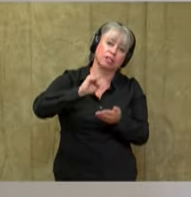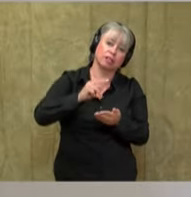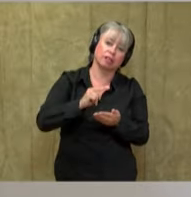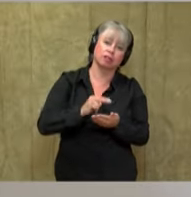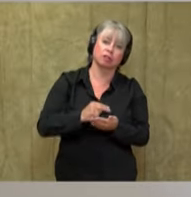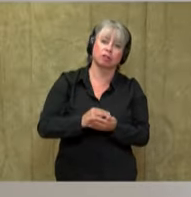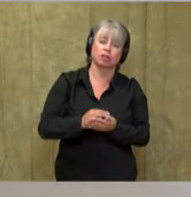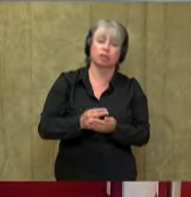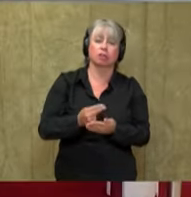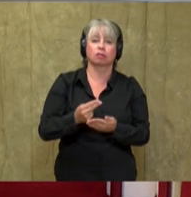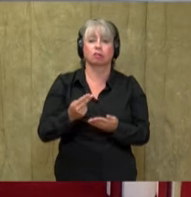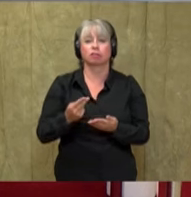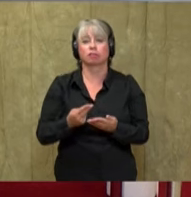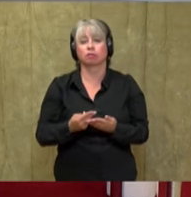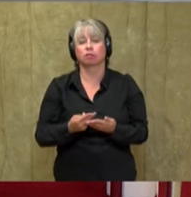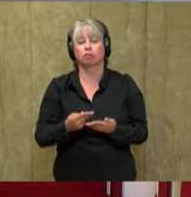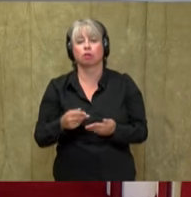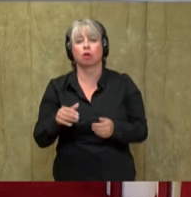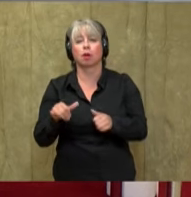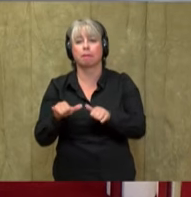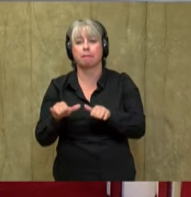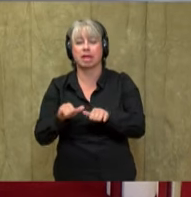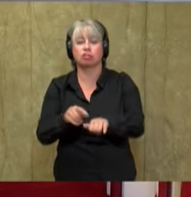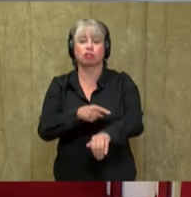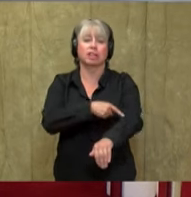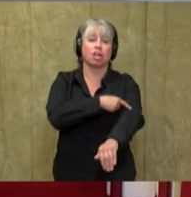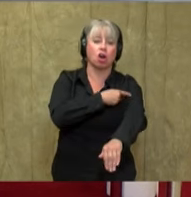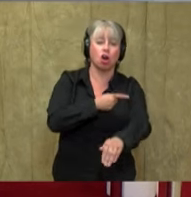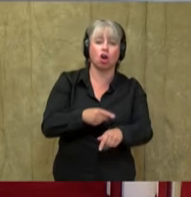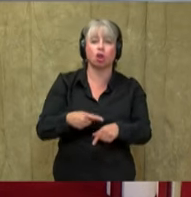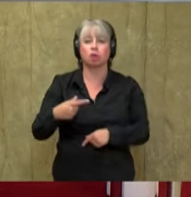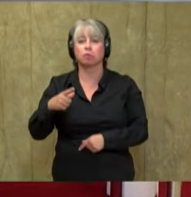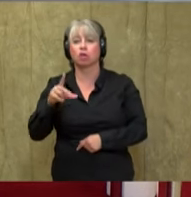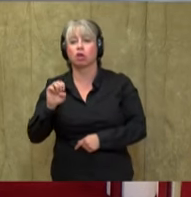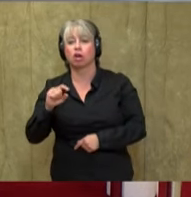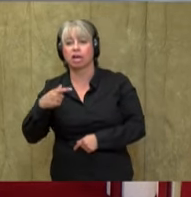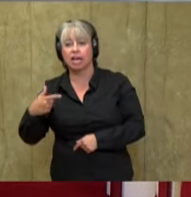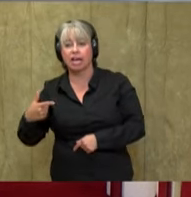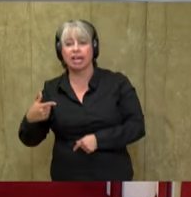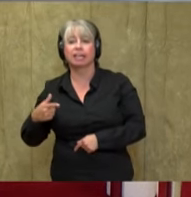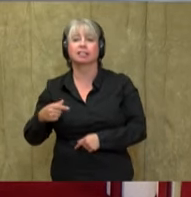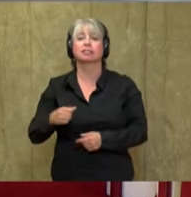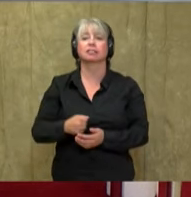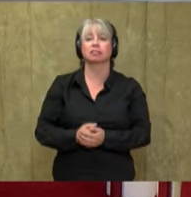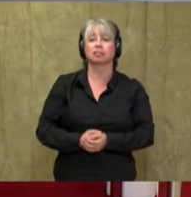your arms or your legs, or if you were measuring to fit yourself. So